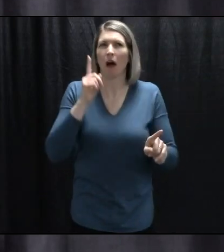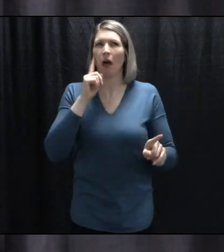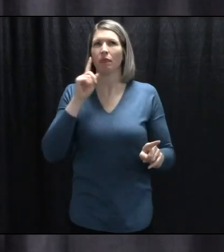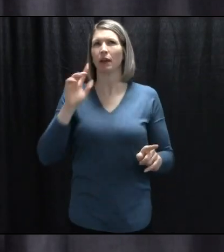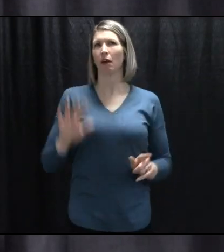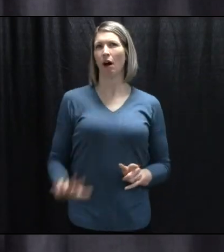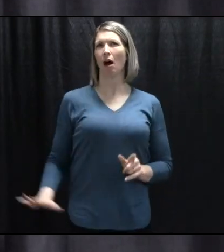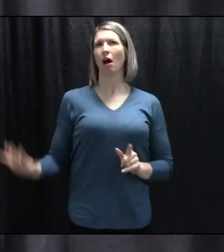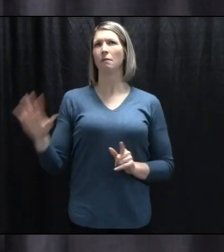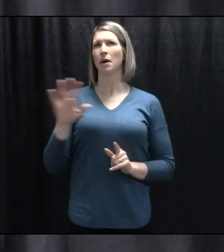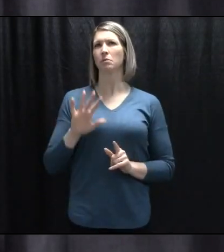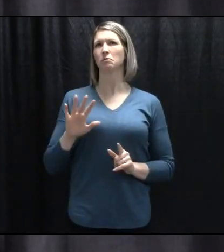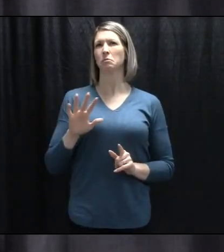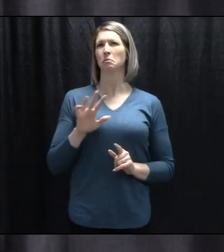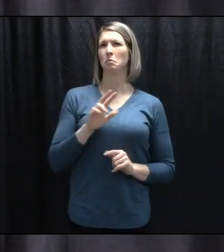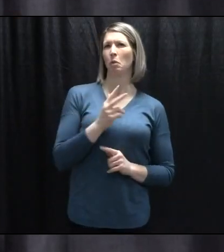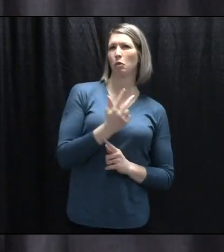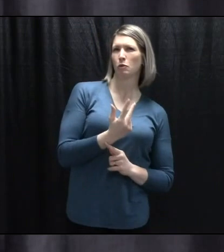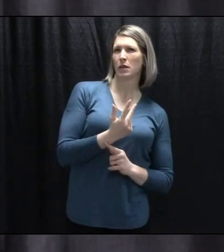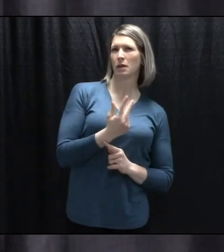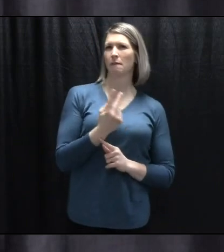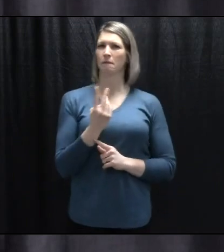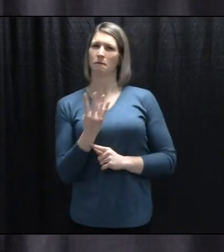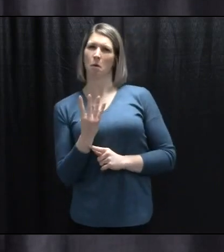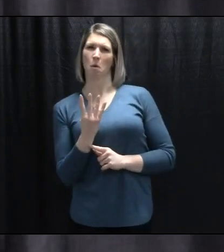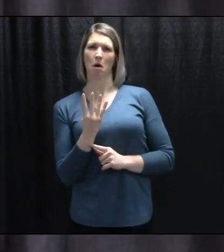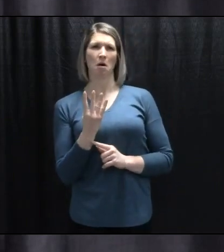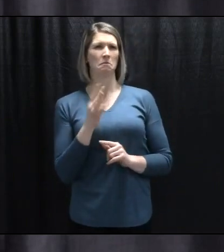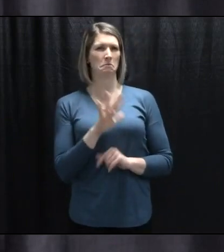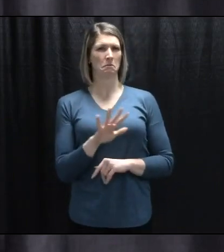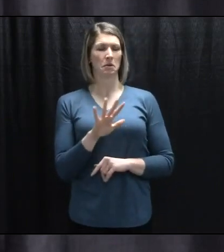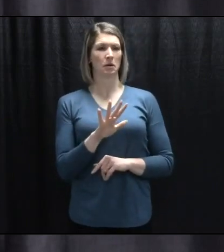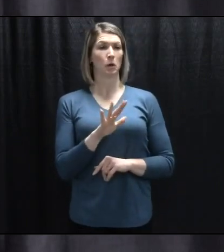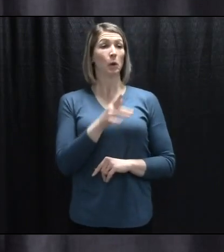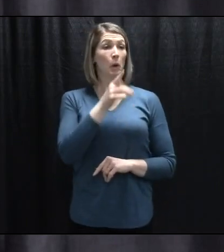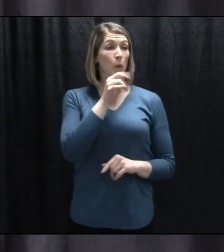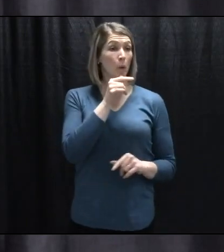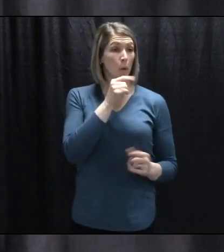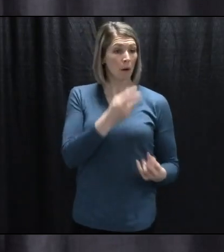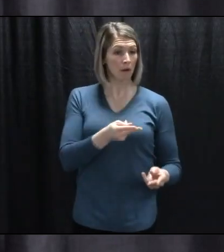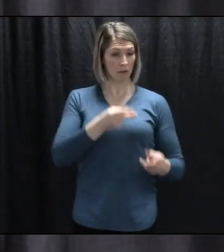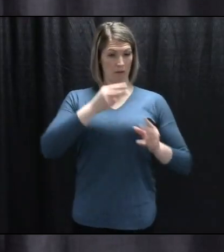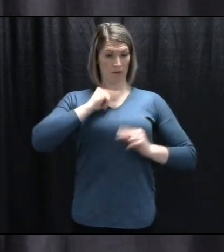to 3 or 4 cases that are unknown source.